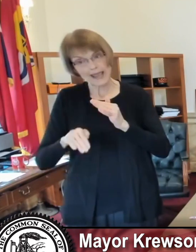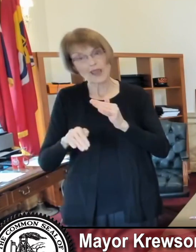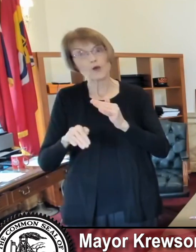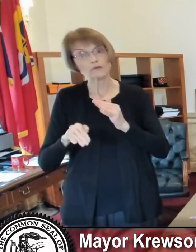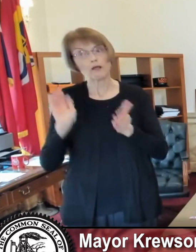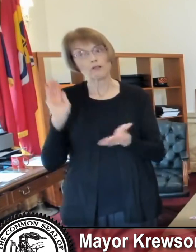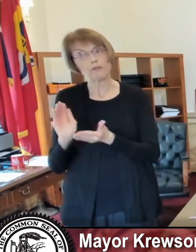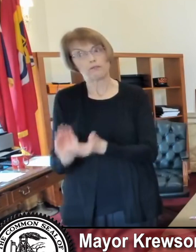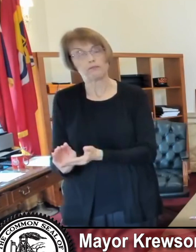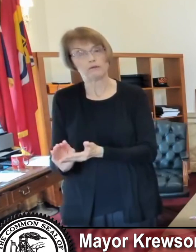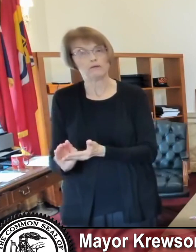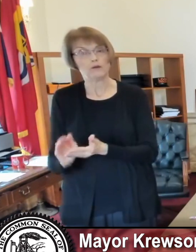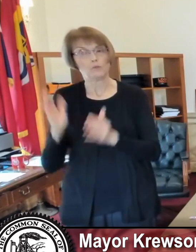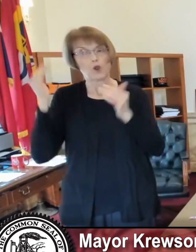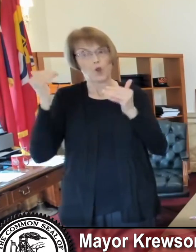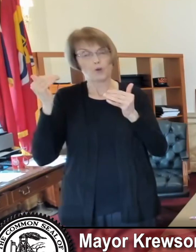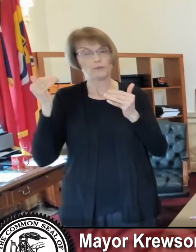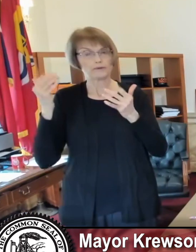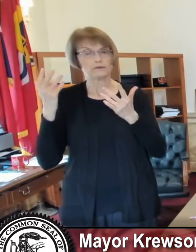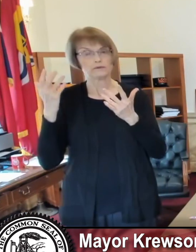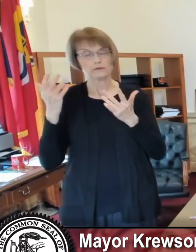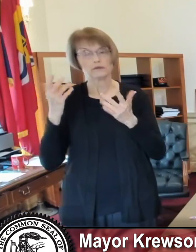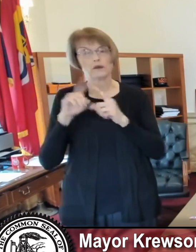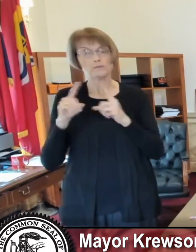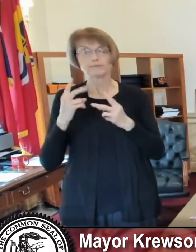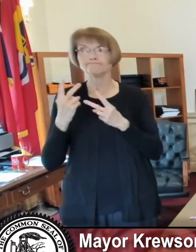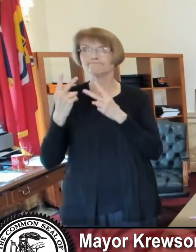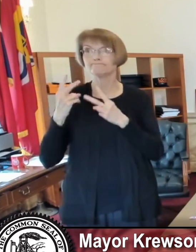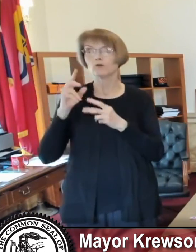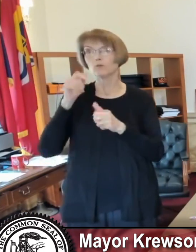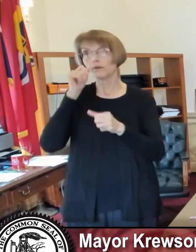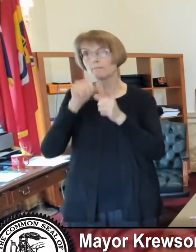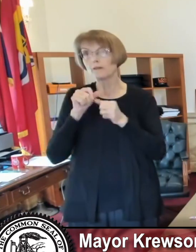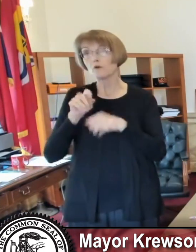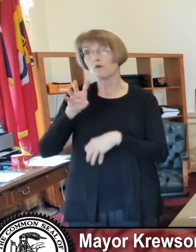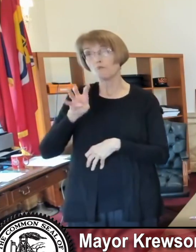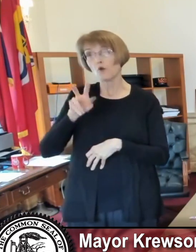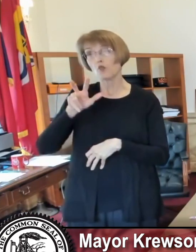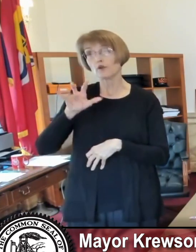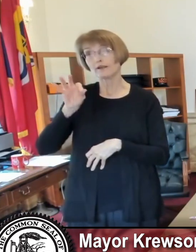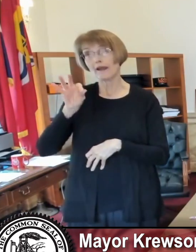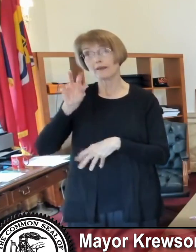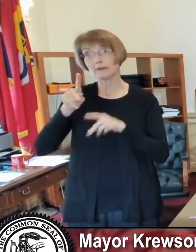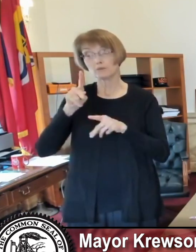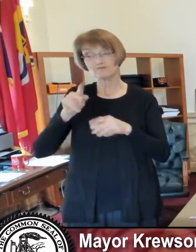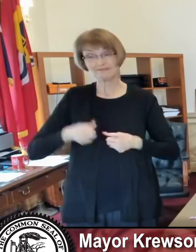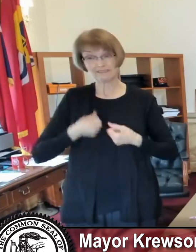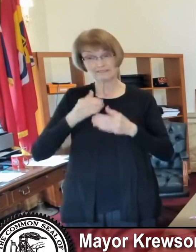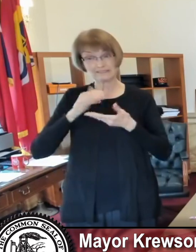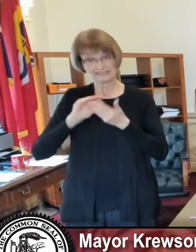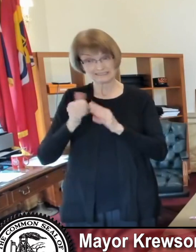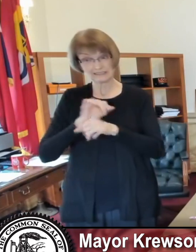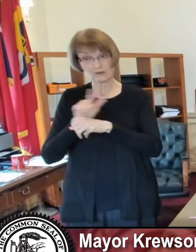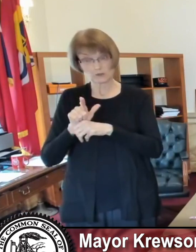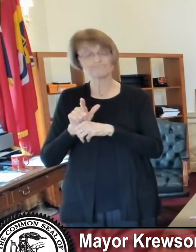even farther. We certainly want to remember those 439 St. Louisans who lost their lives.